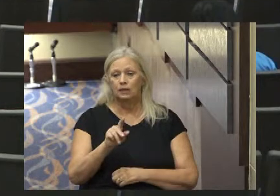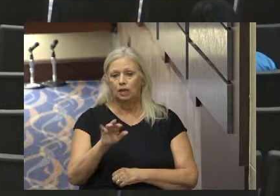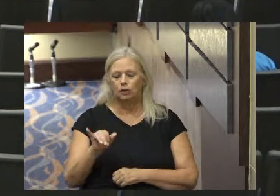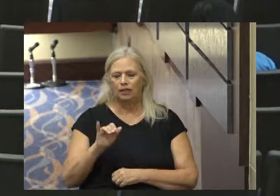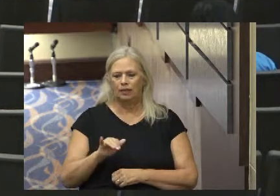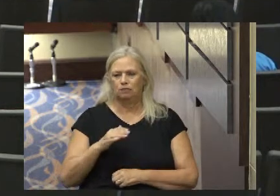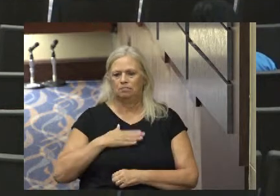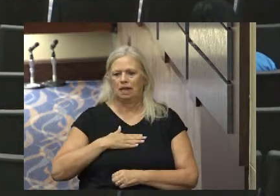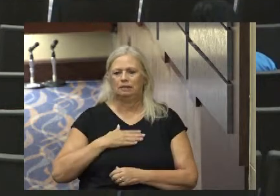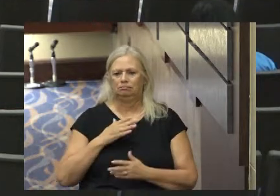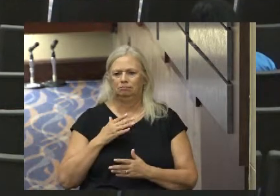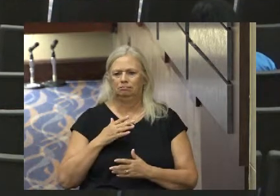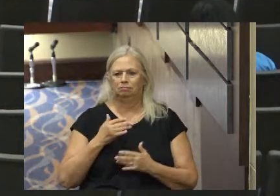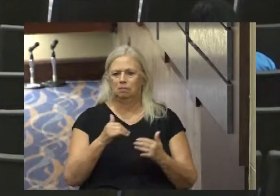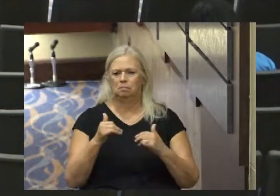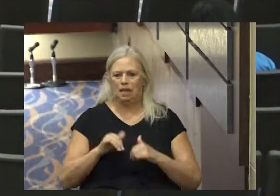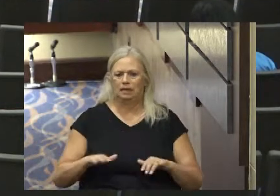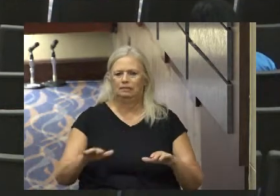Anyway, thank you.